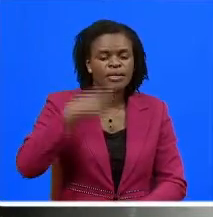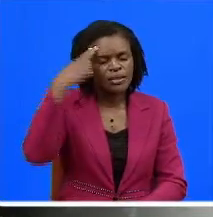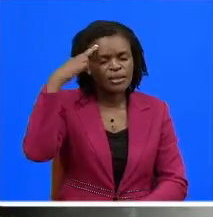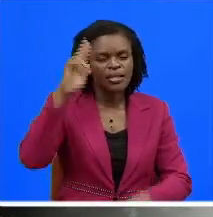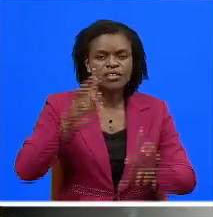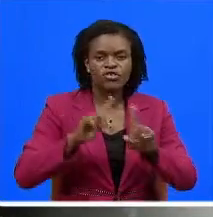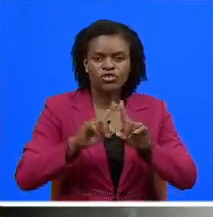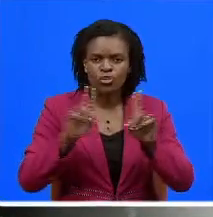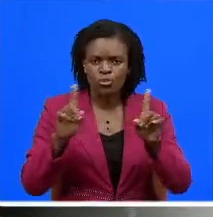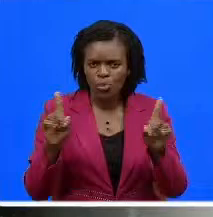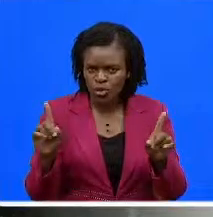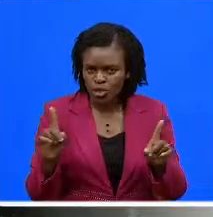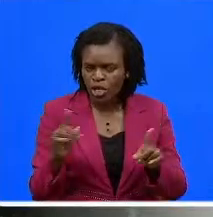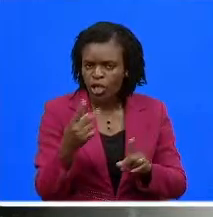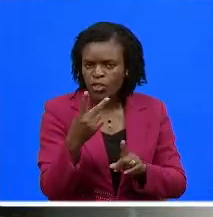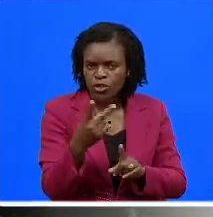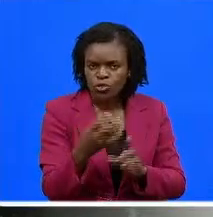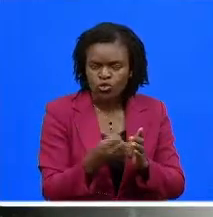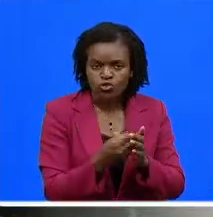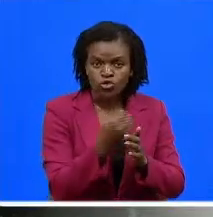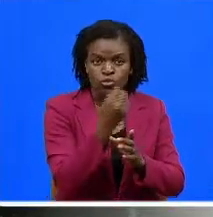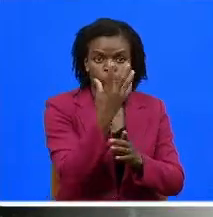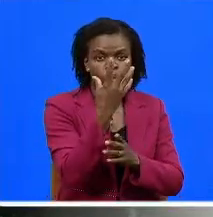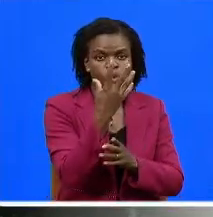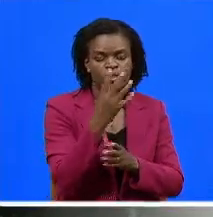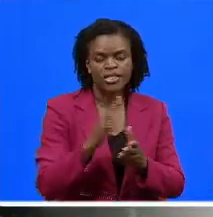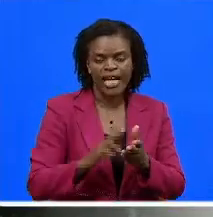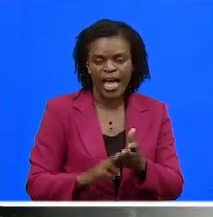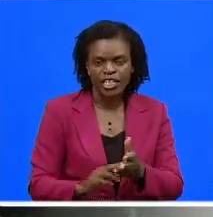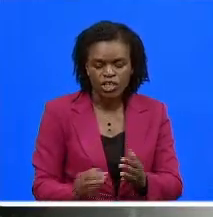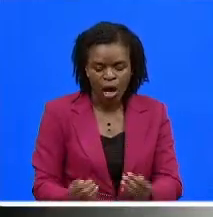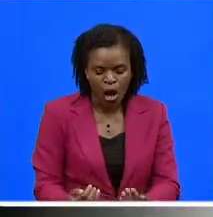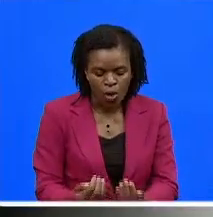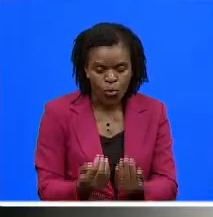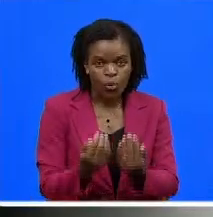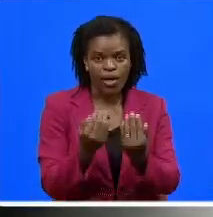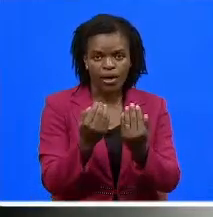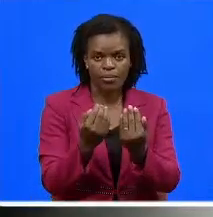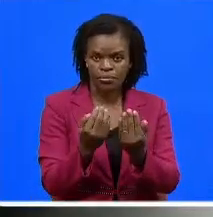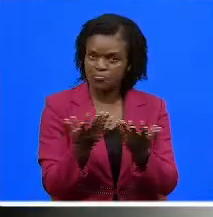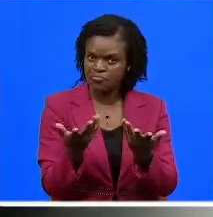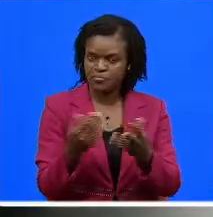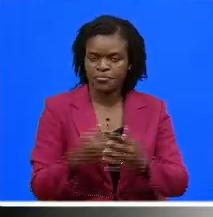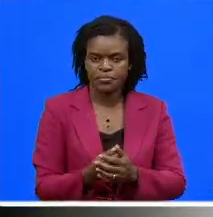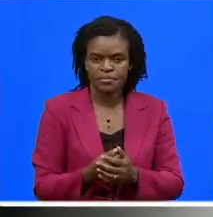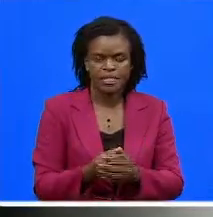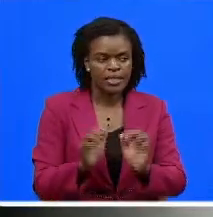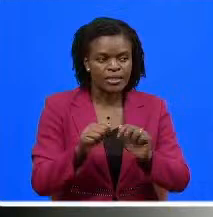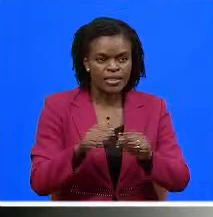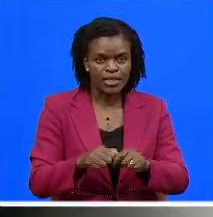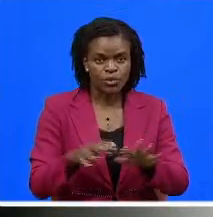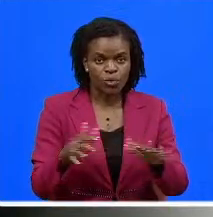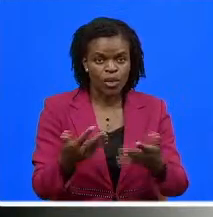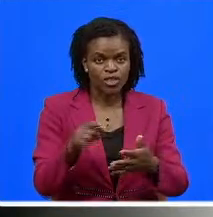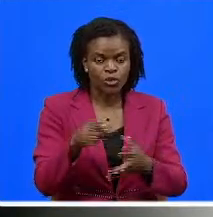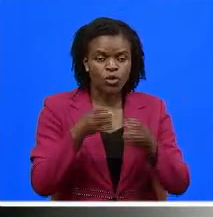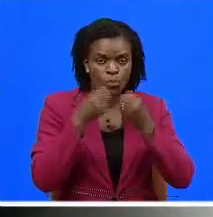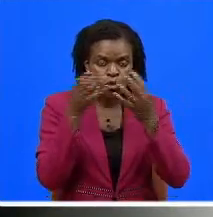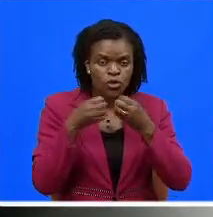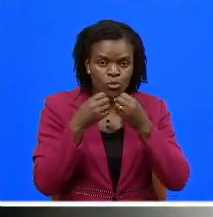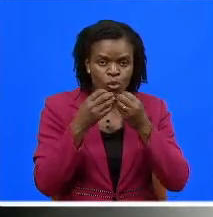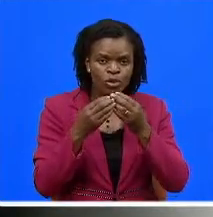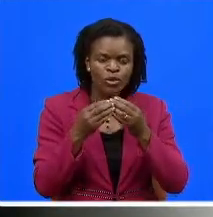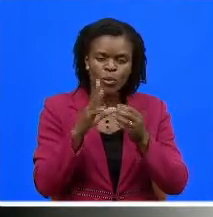difference between the two. Can you just enlighten us on some of those things? Thank you, Tona. So what you just highlighted is extremely important. Height,